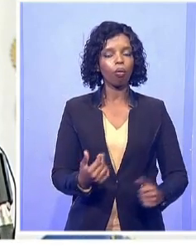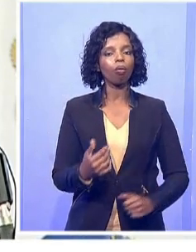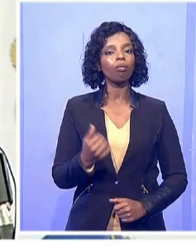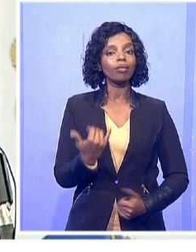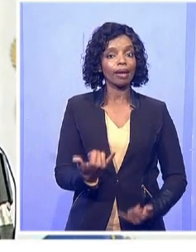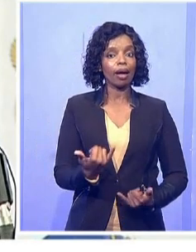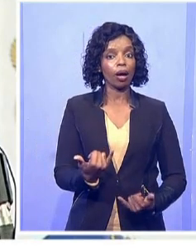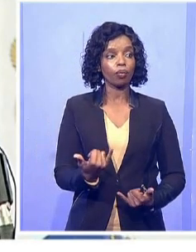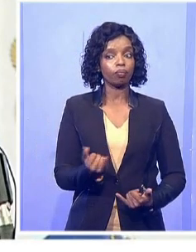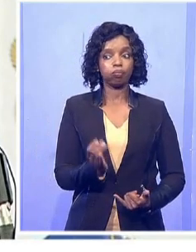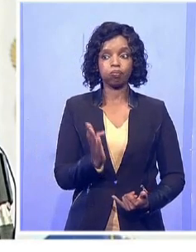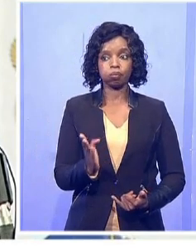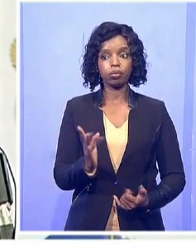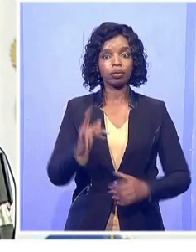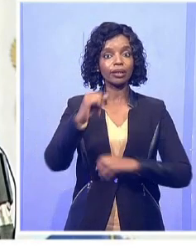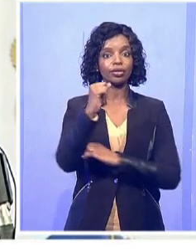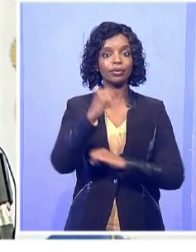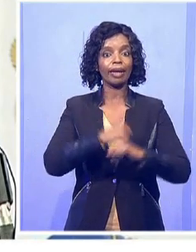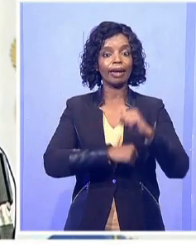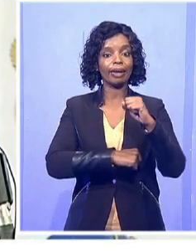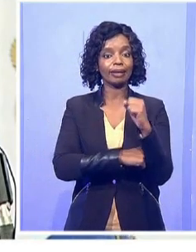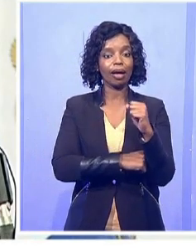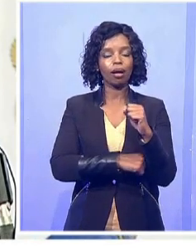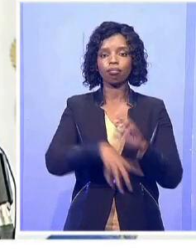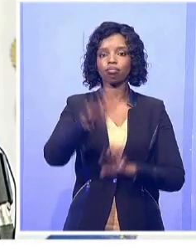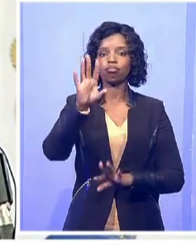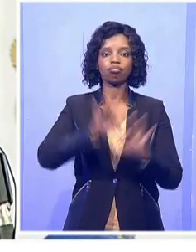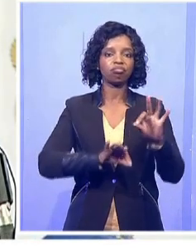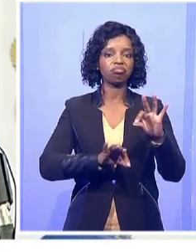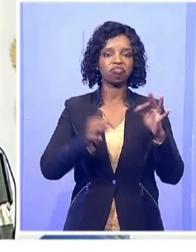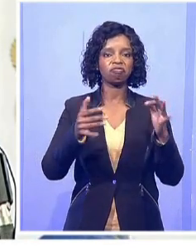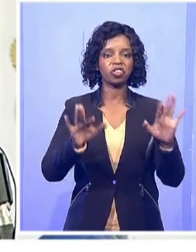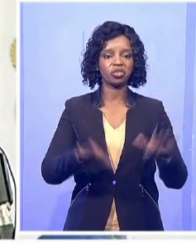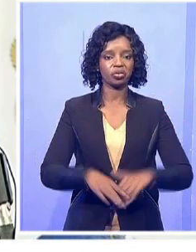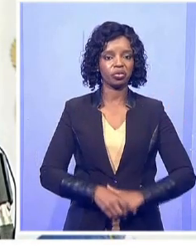structure, has long expired.